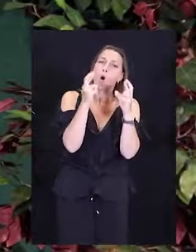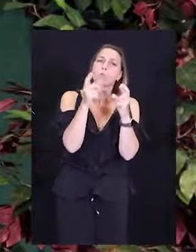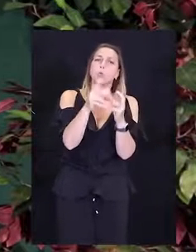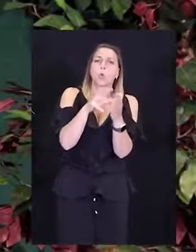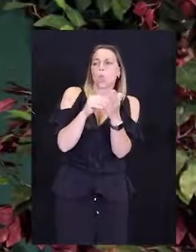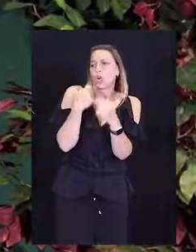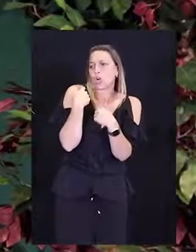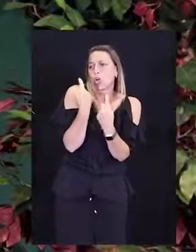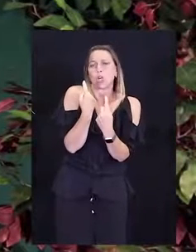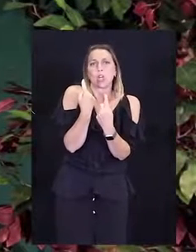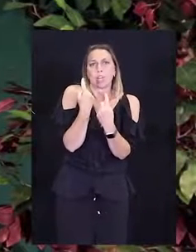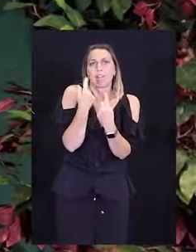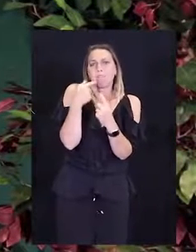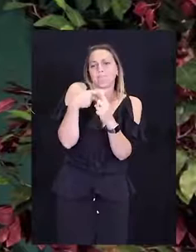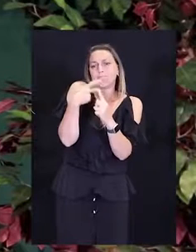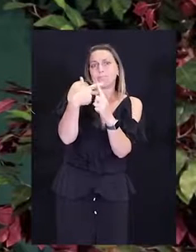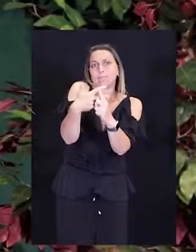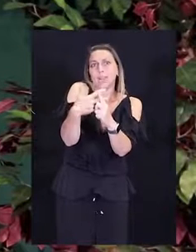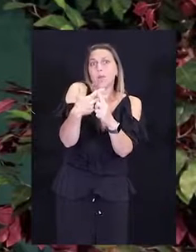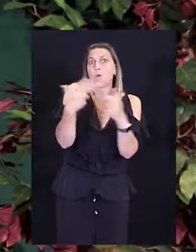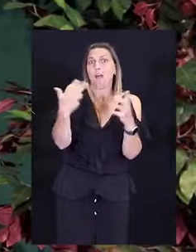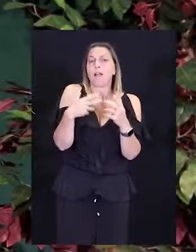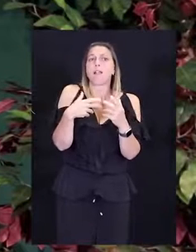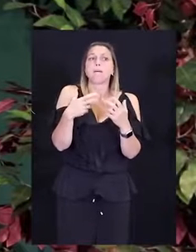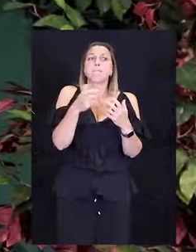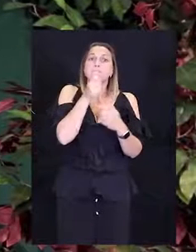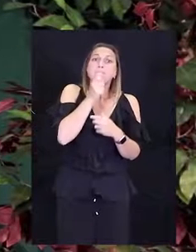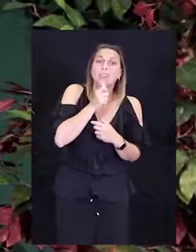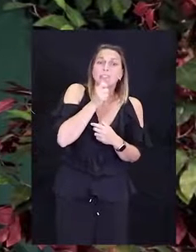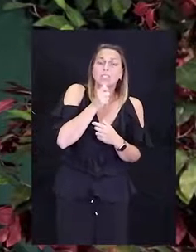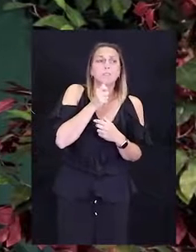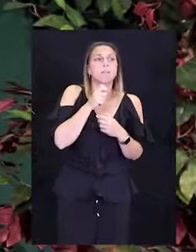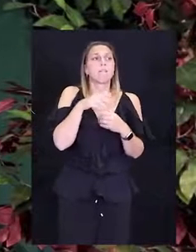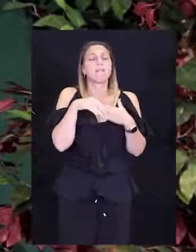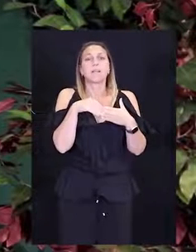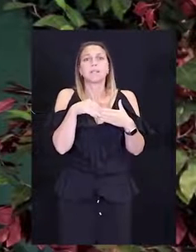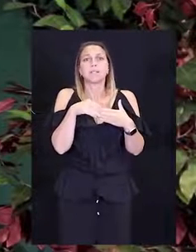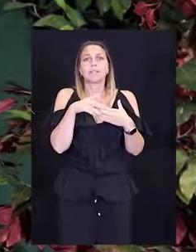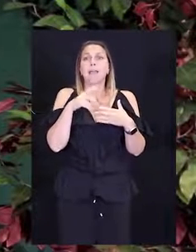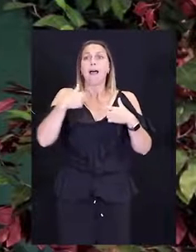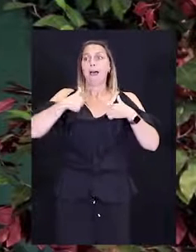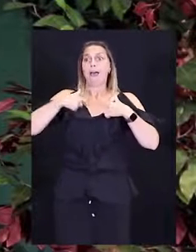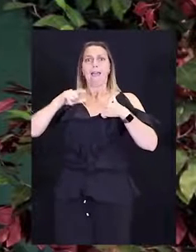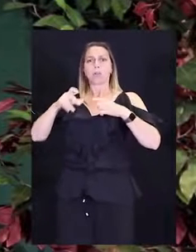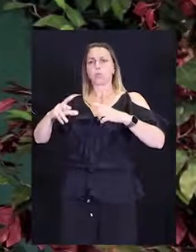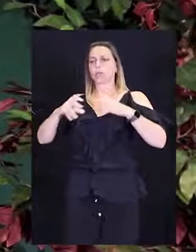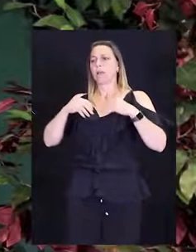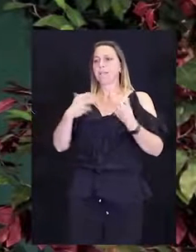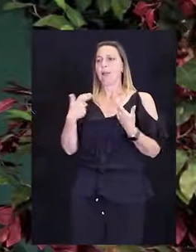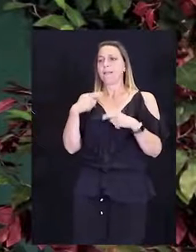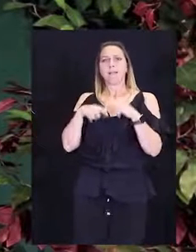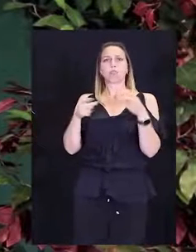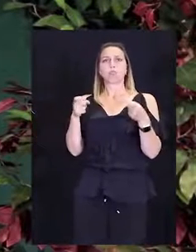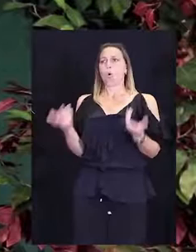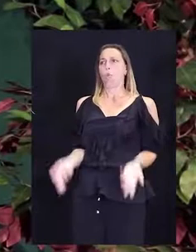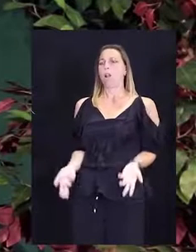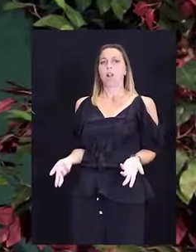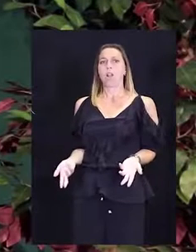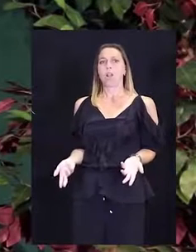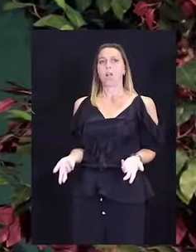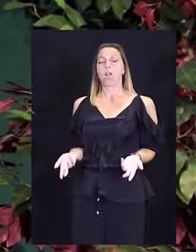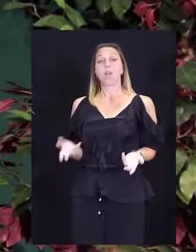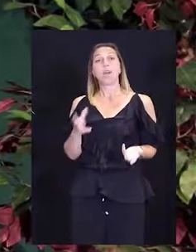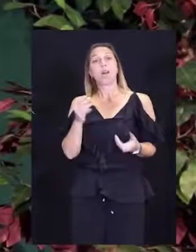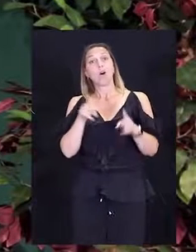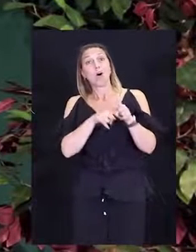me, it was patience and flexibility. I had to accept things were out of my control. I had to find healthy ways to